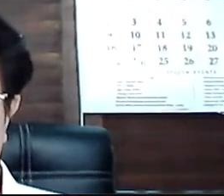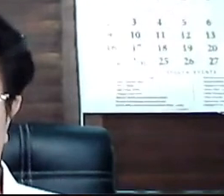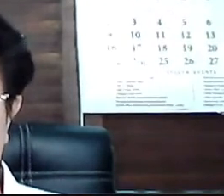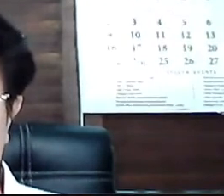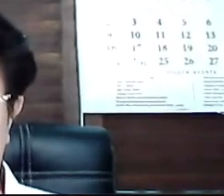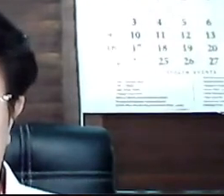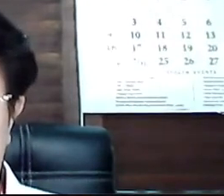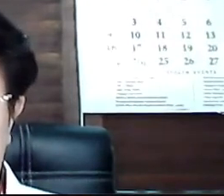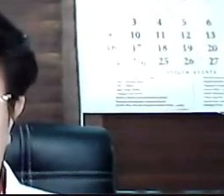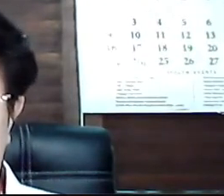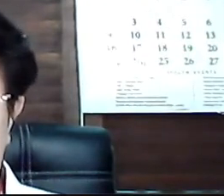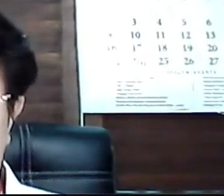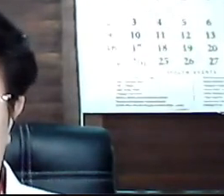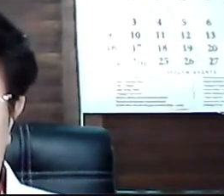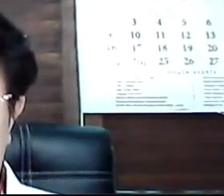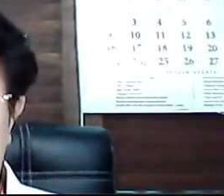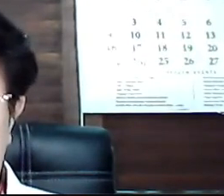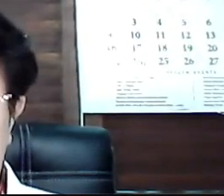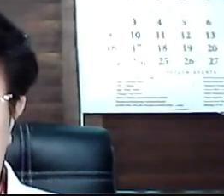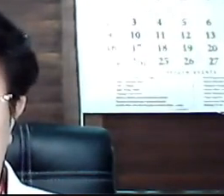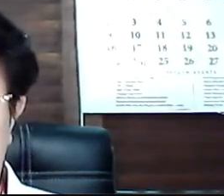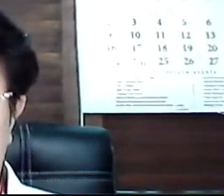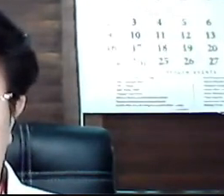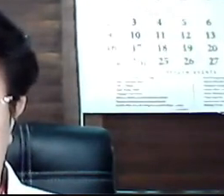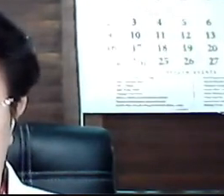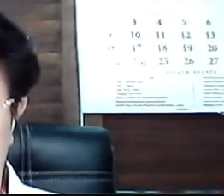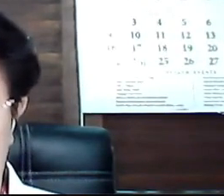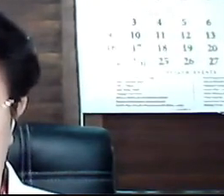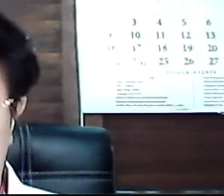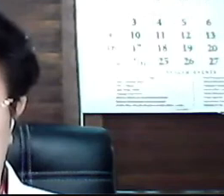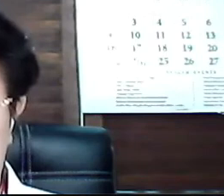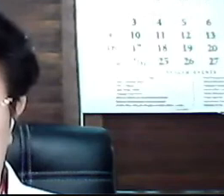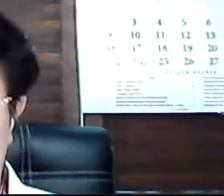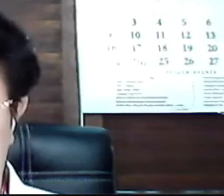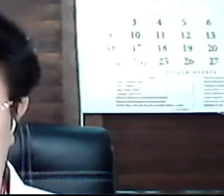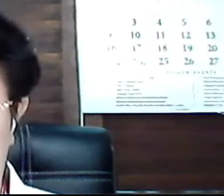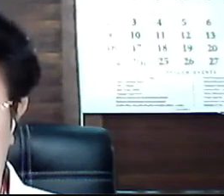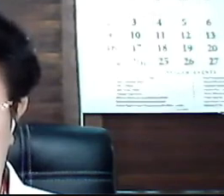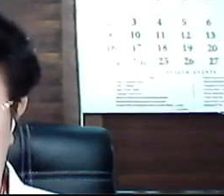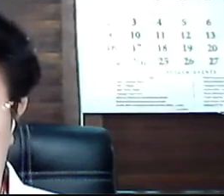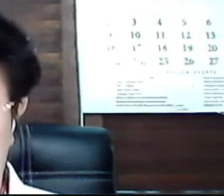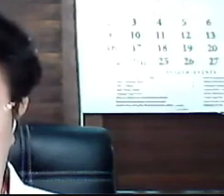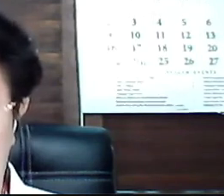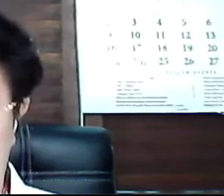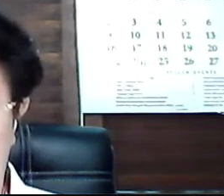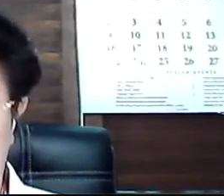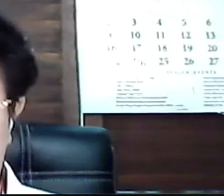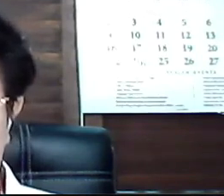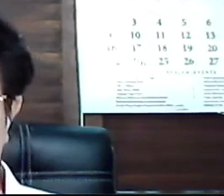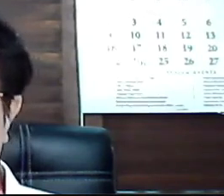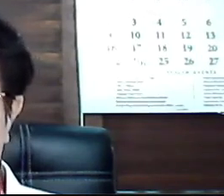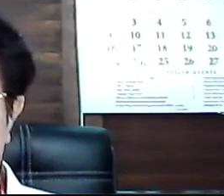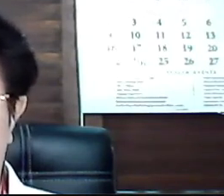what the Department of Health initiated earlier on, our co-government partners, and how our national